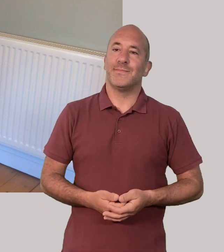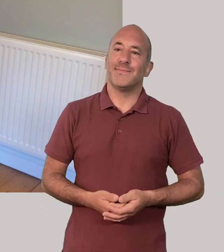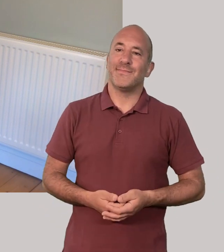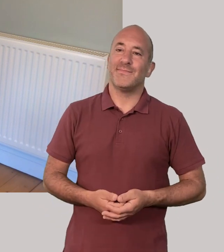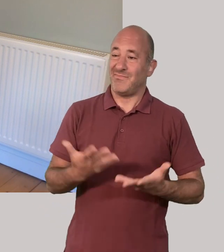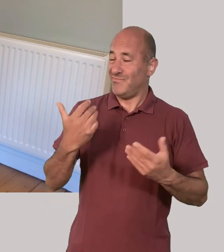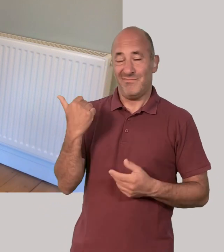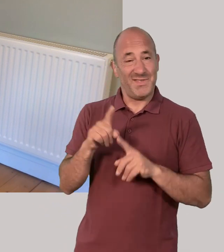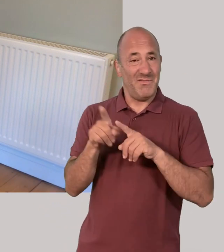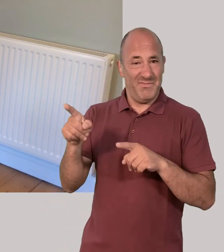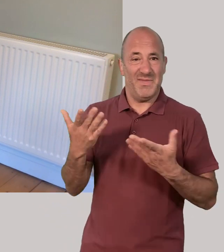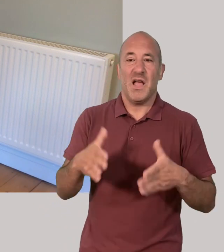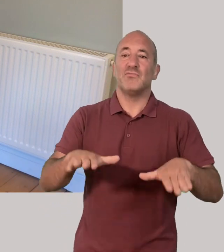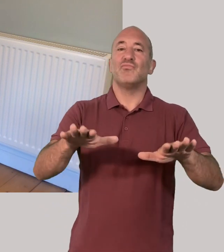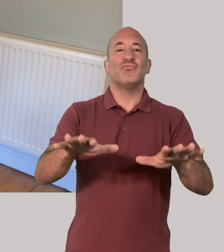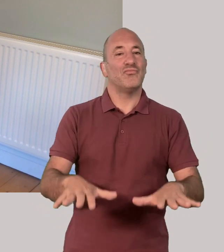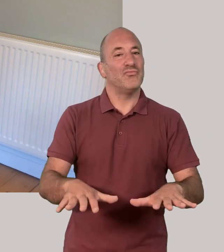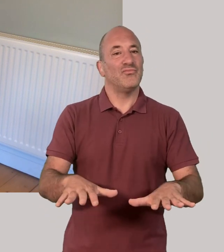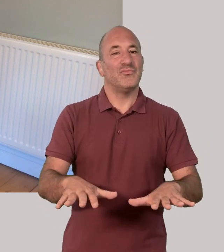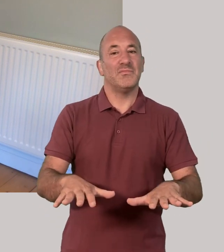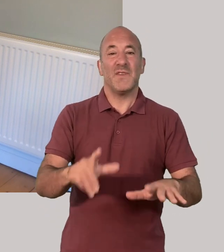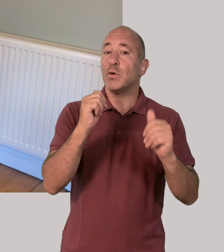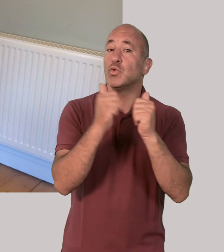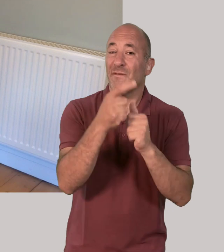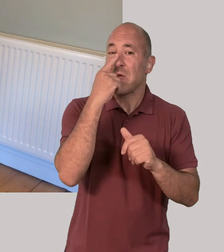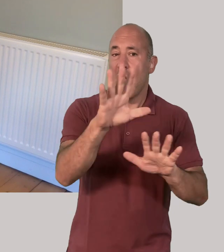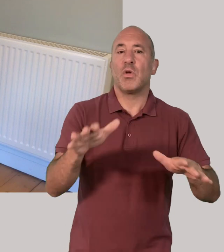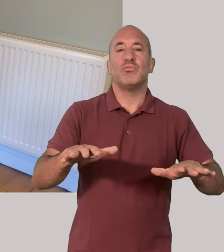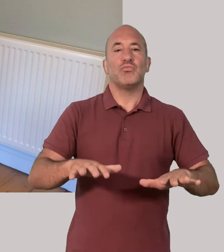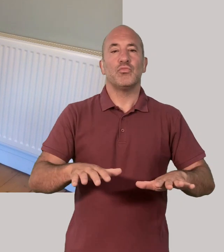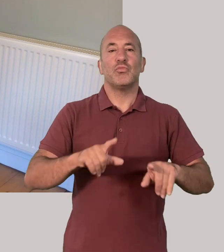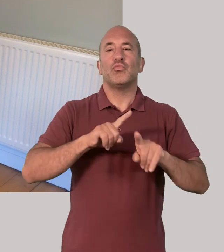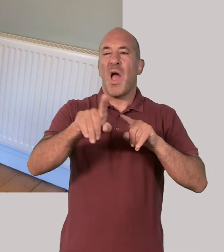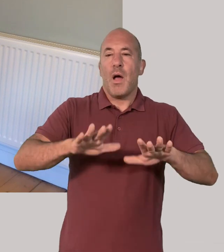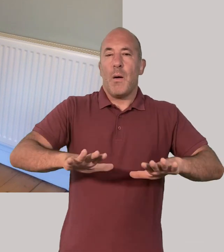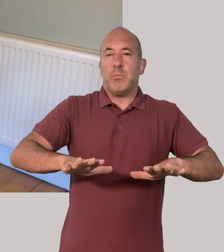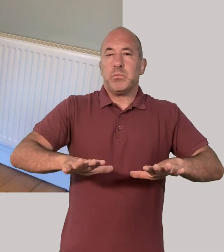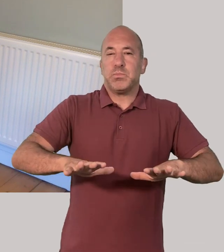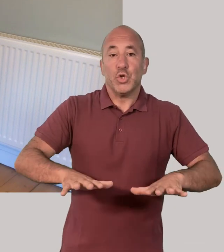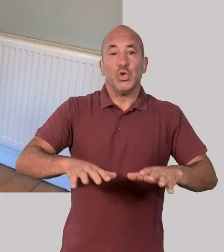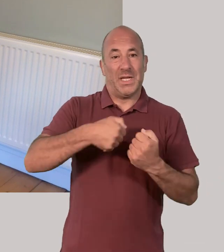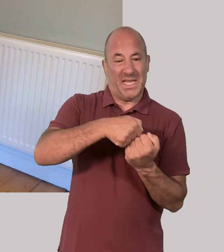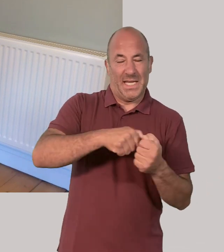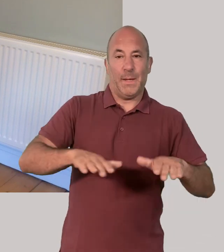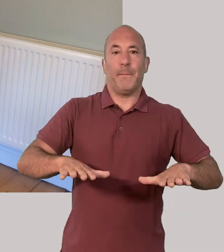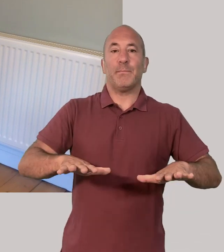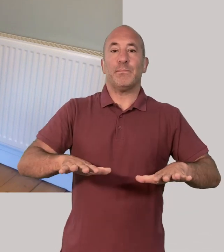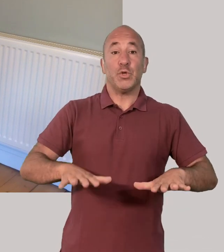And then put your hands on your knees, if that works for you. And put a little bit of pressure